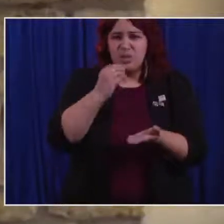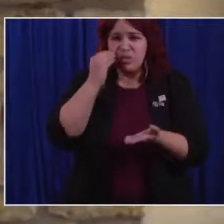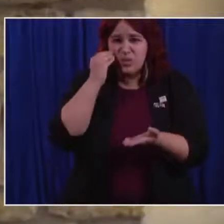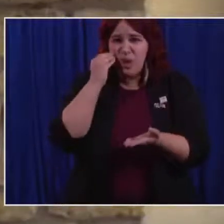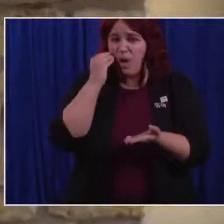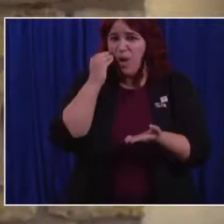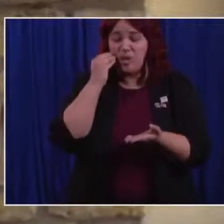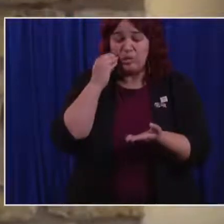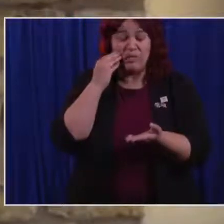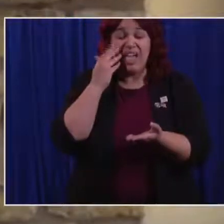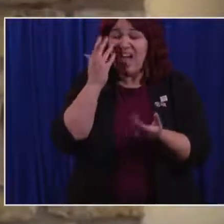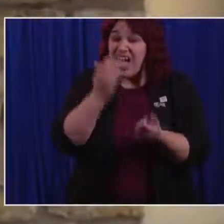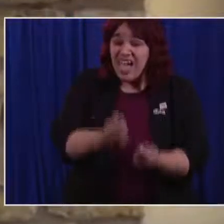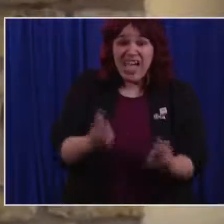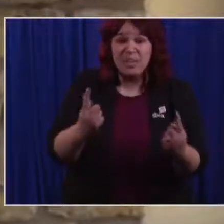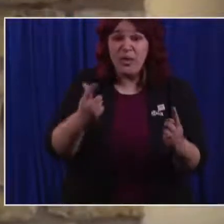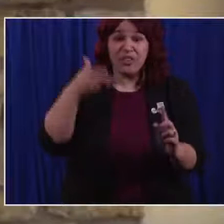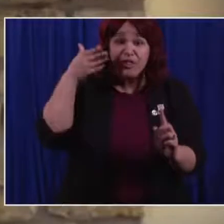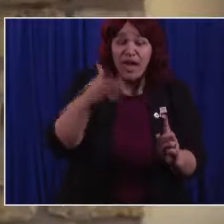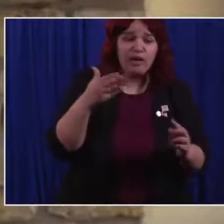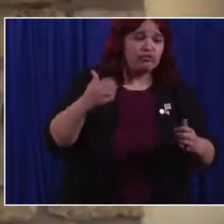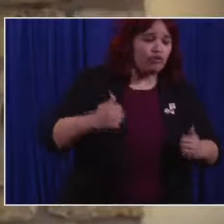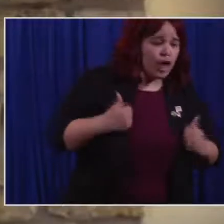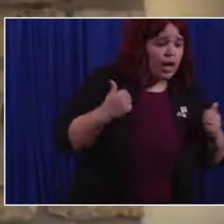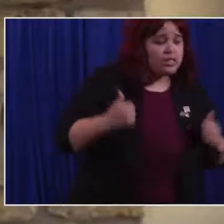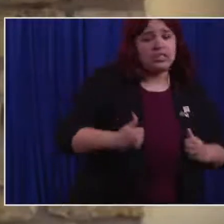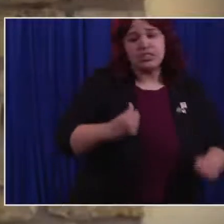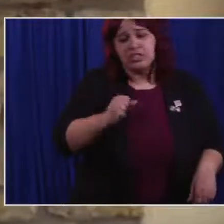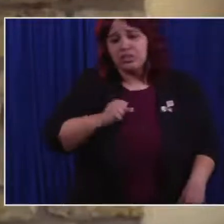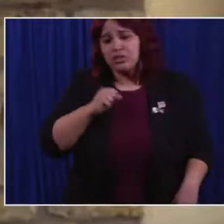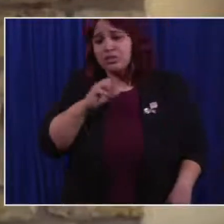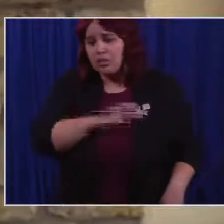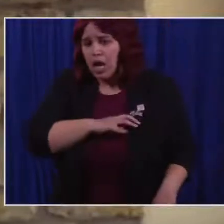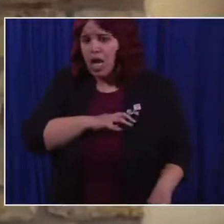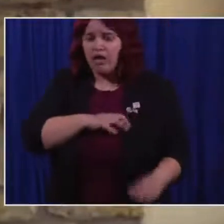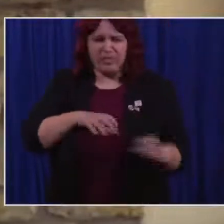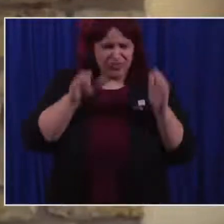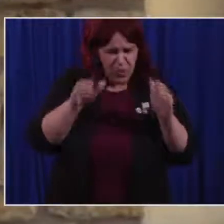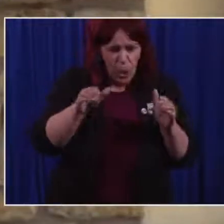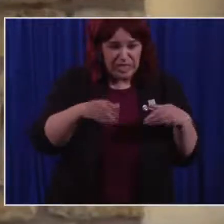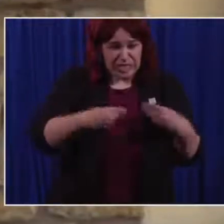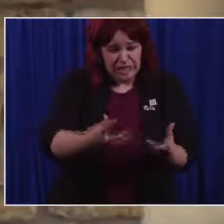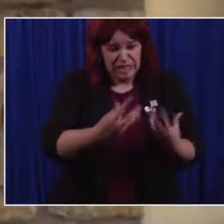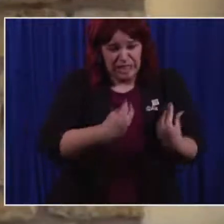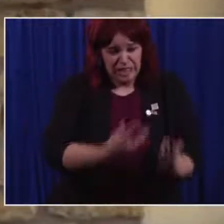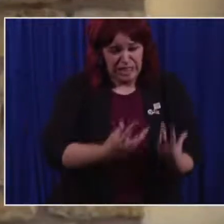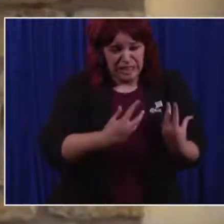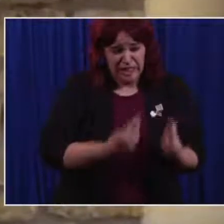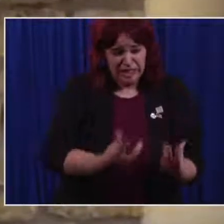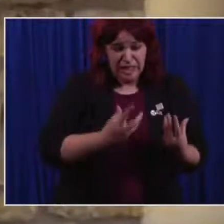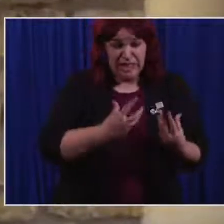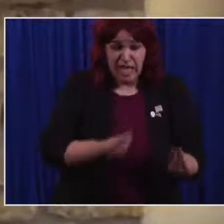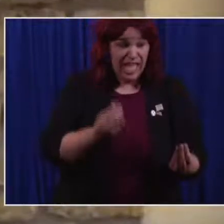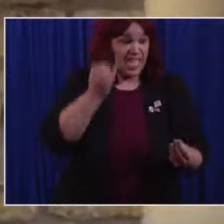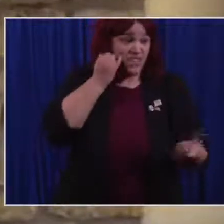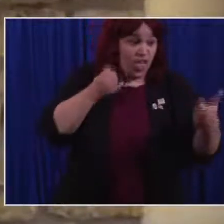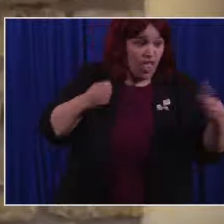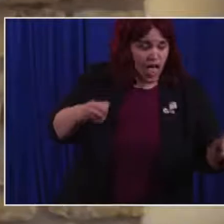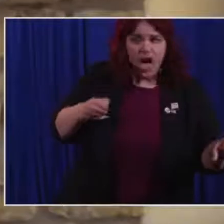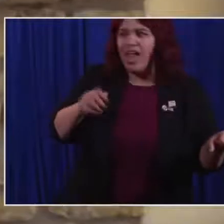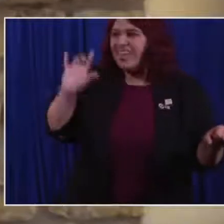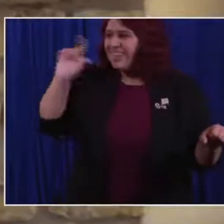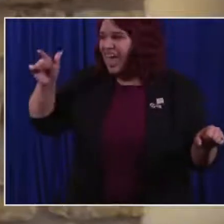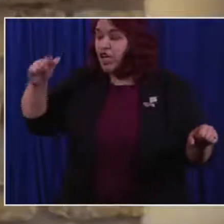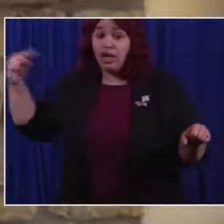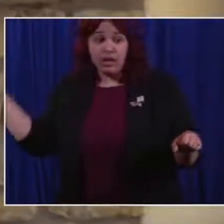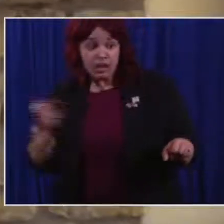who wanted it in the nursing homes, been back. We've done the same thing now, and we're almost done with assisted living.